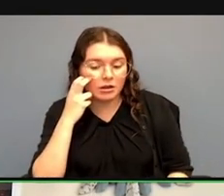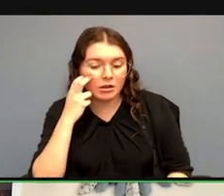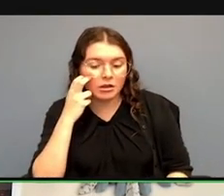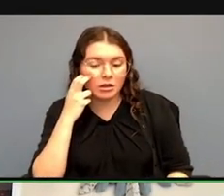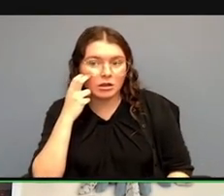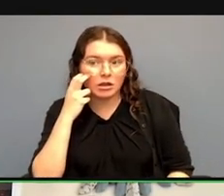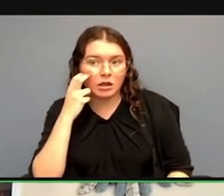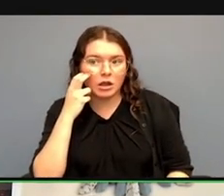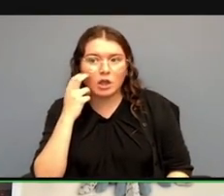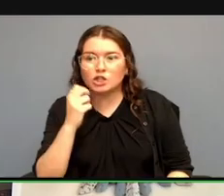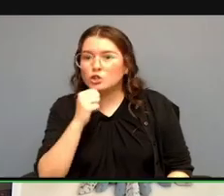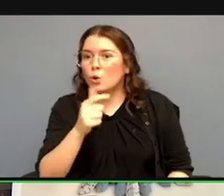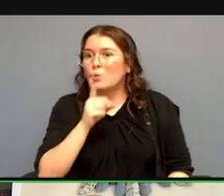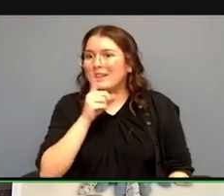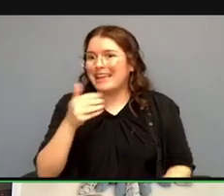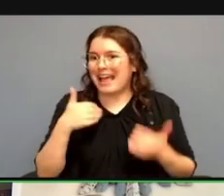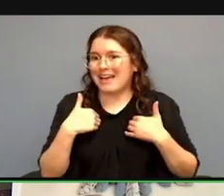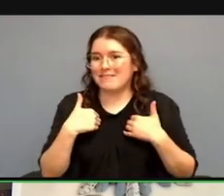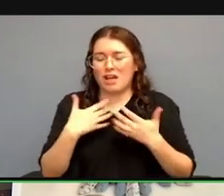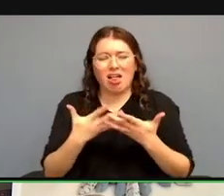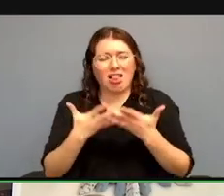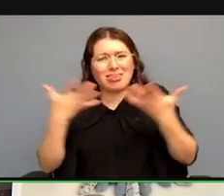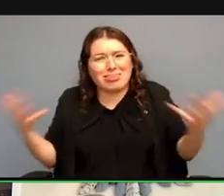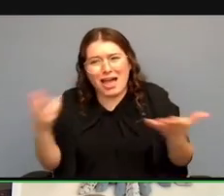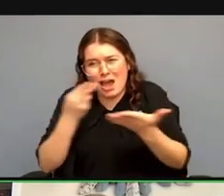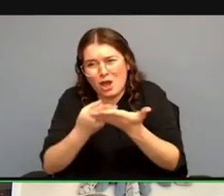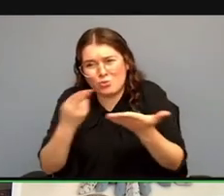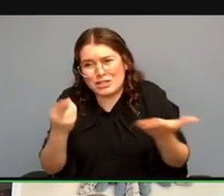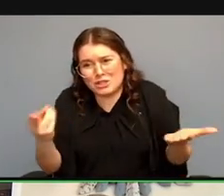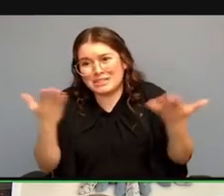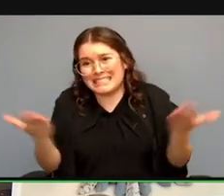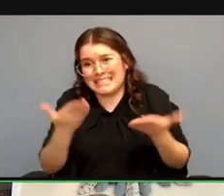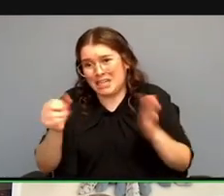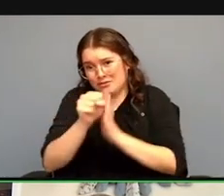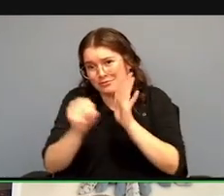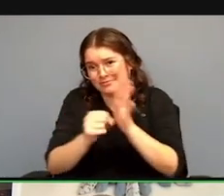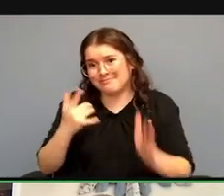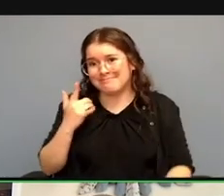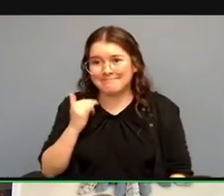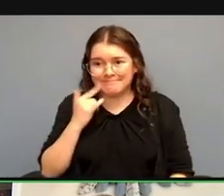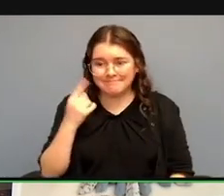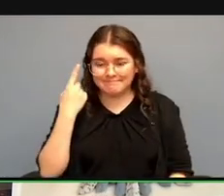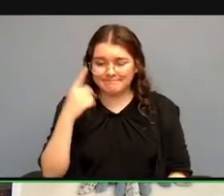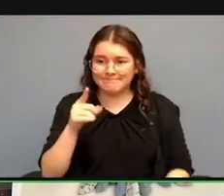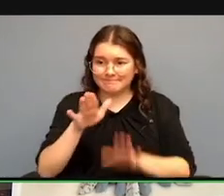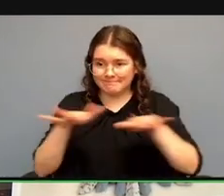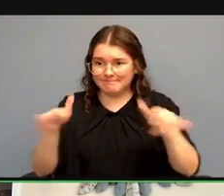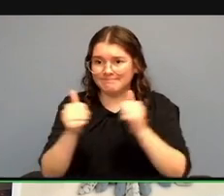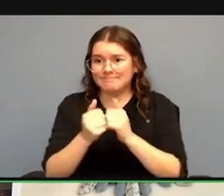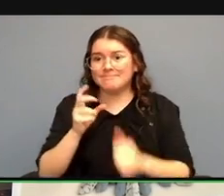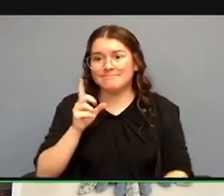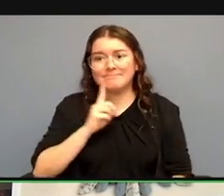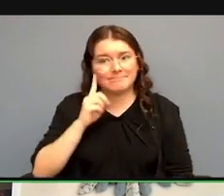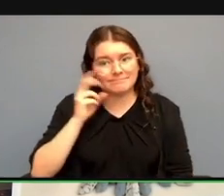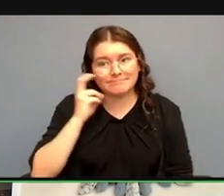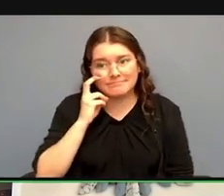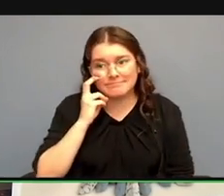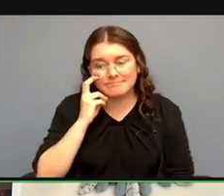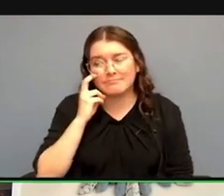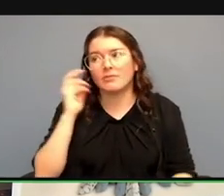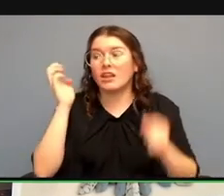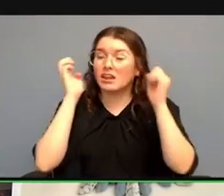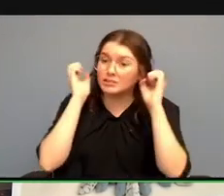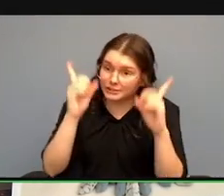we don't really have a whole lot of resources in the state of California for children with deaf blindness.